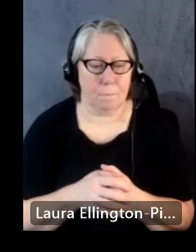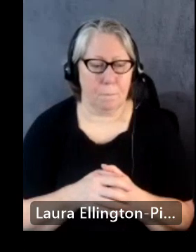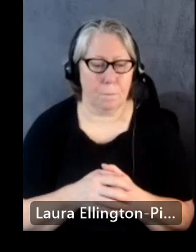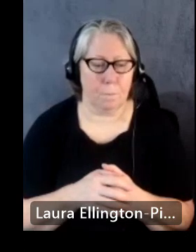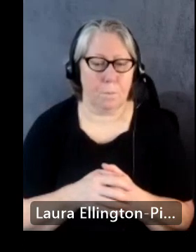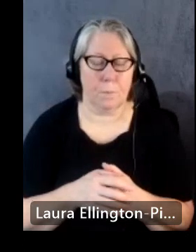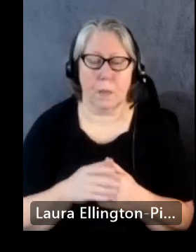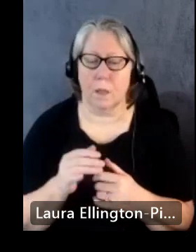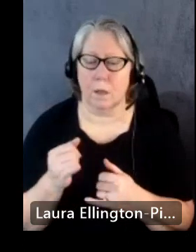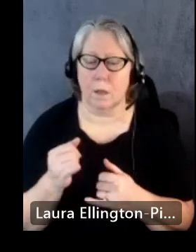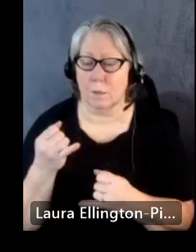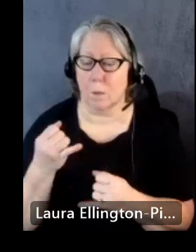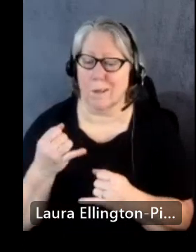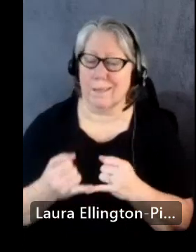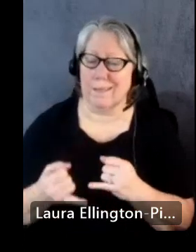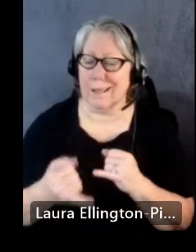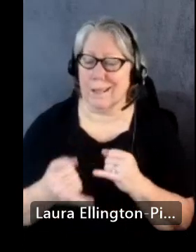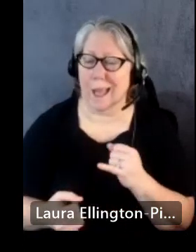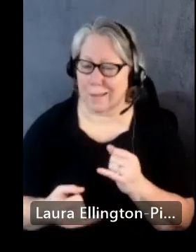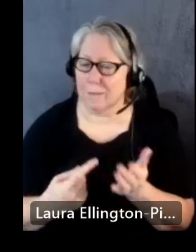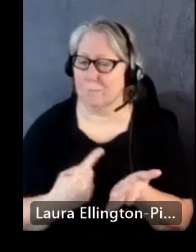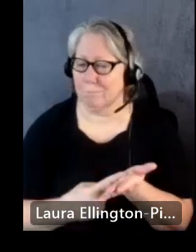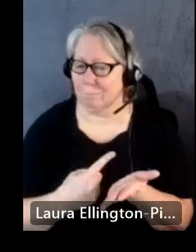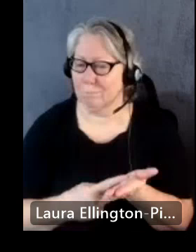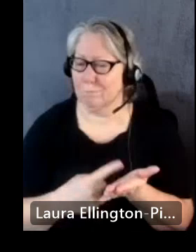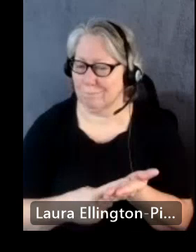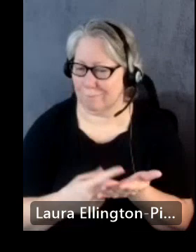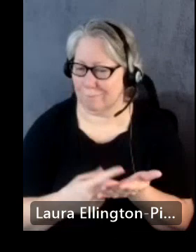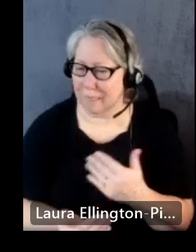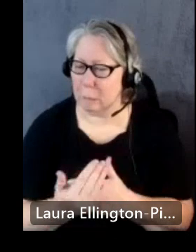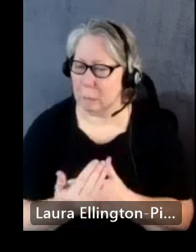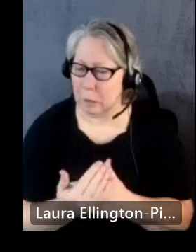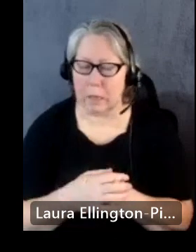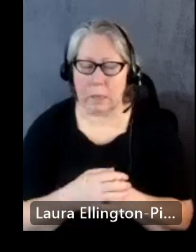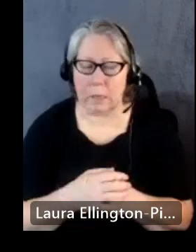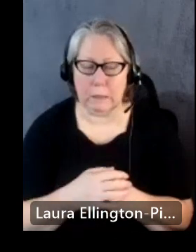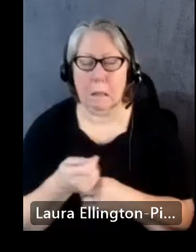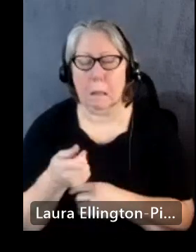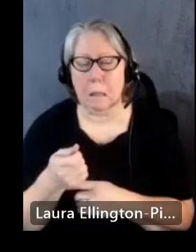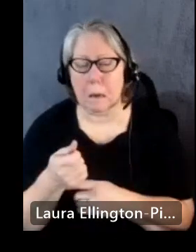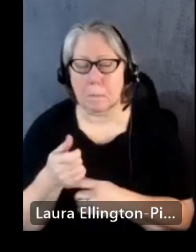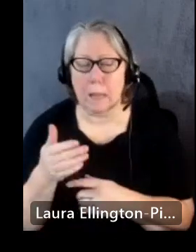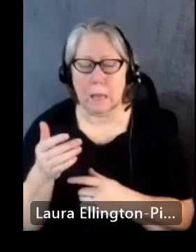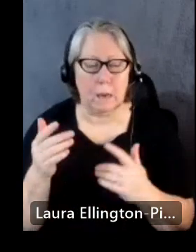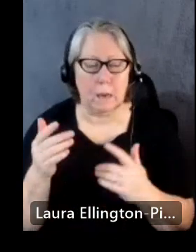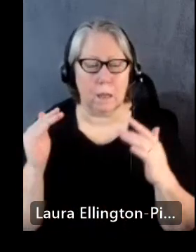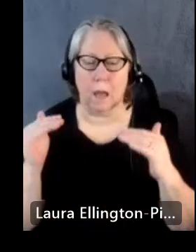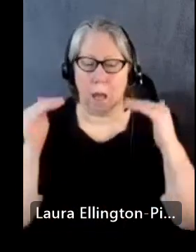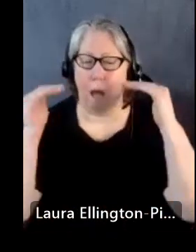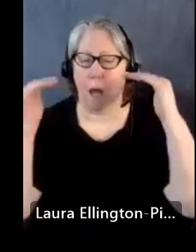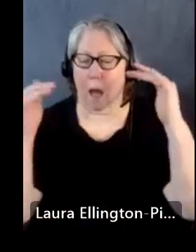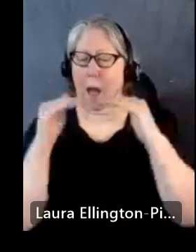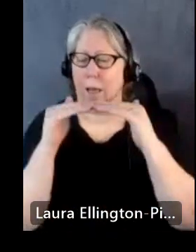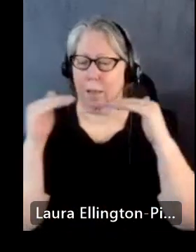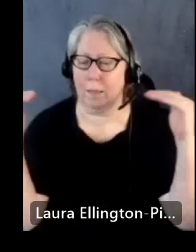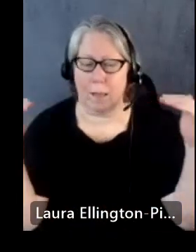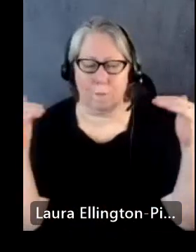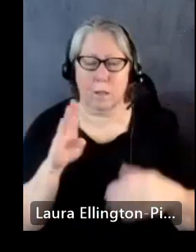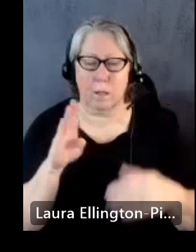So the last thing to talk about this morning is a little bit of a very high level introduction to BFM. Again,